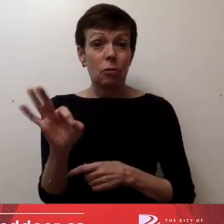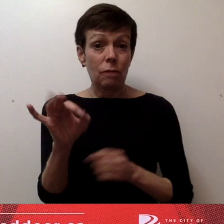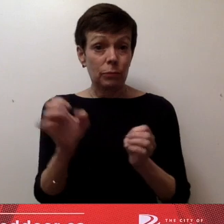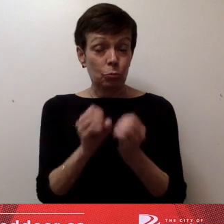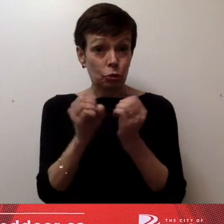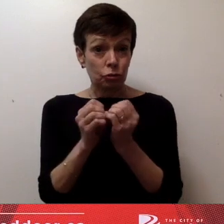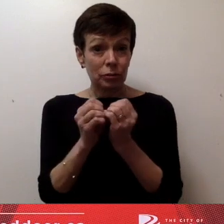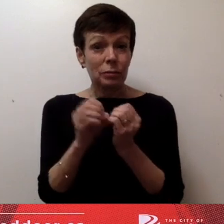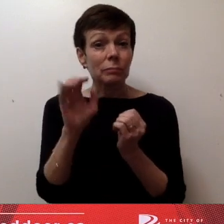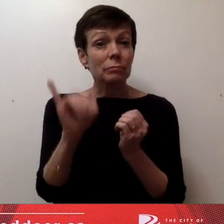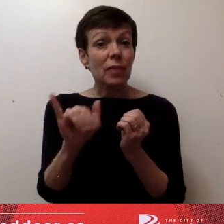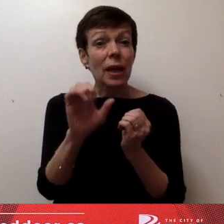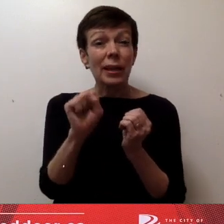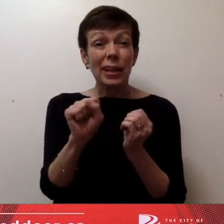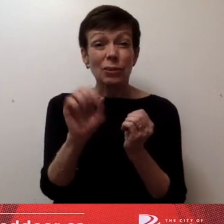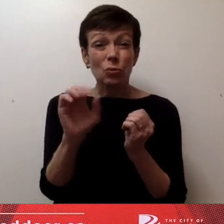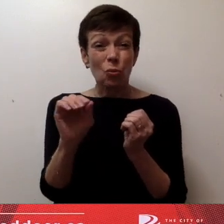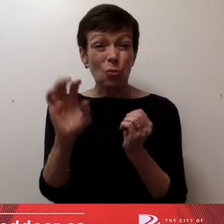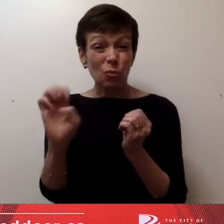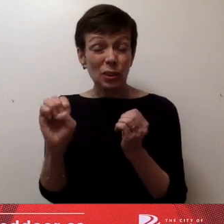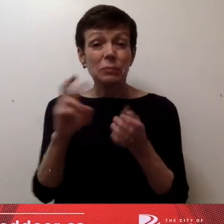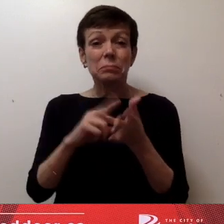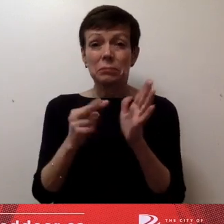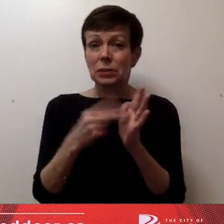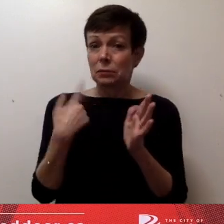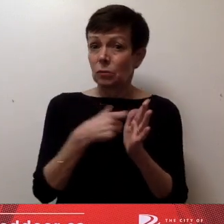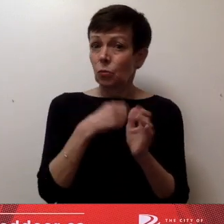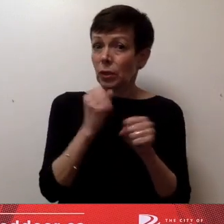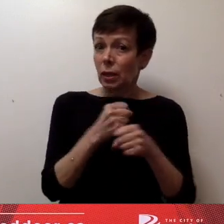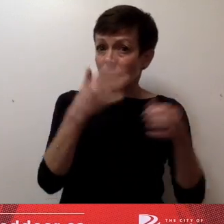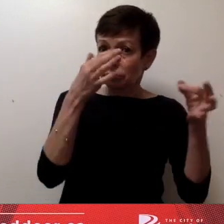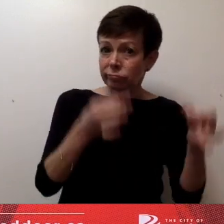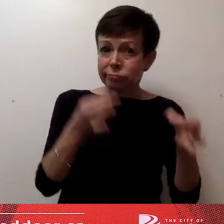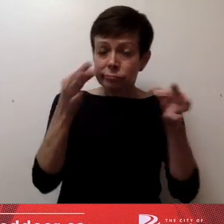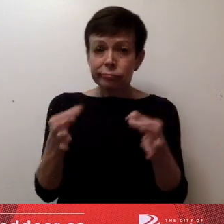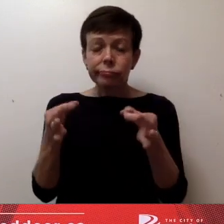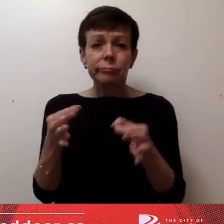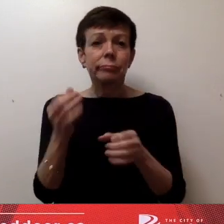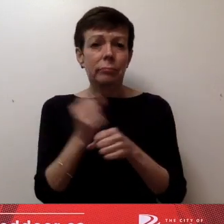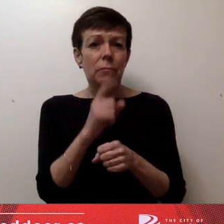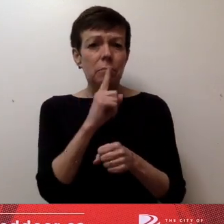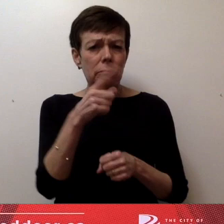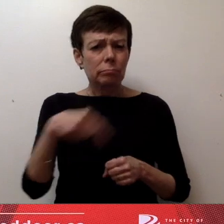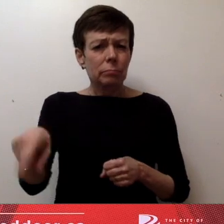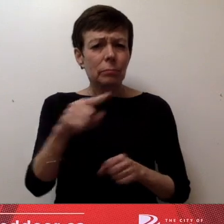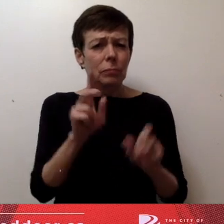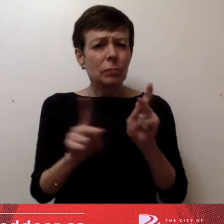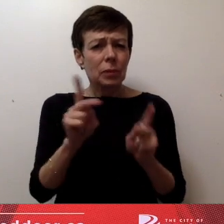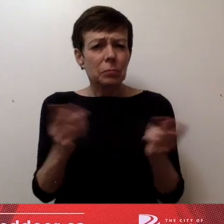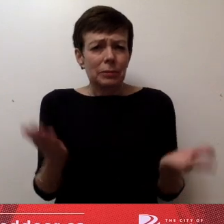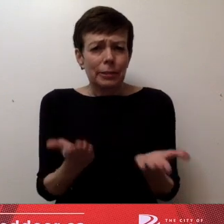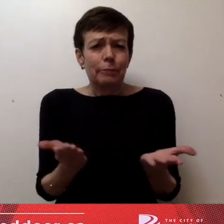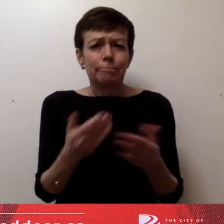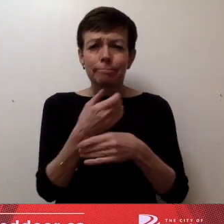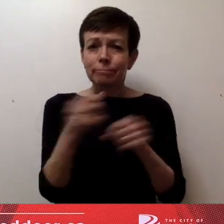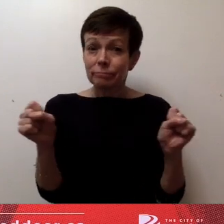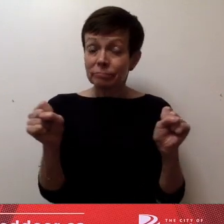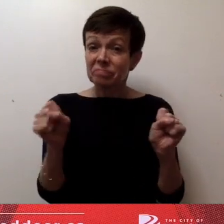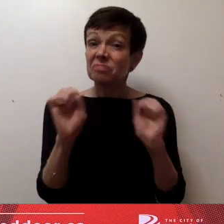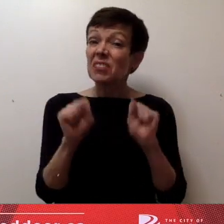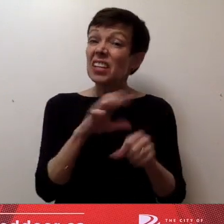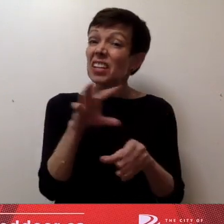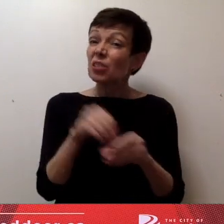all necessary steps to ensure the continued safety of our residents. It can include things like the distribution of